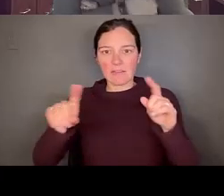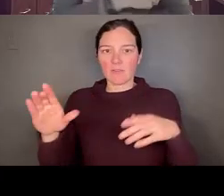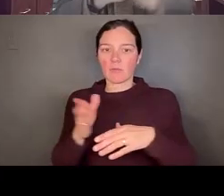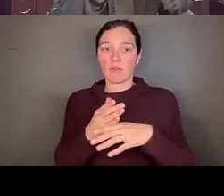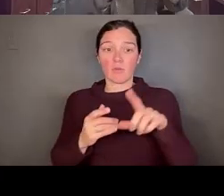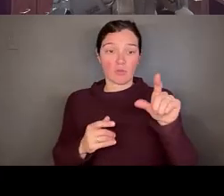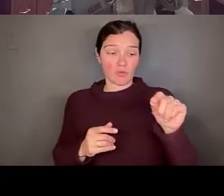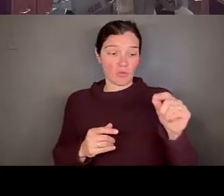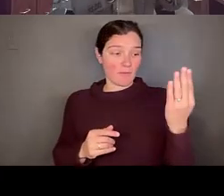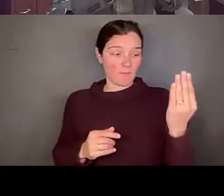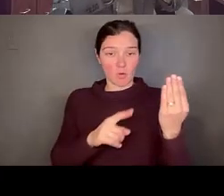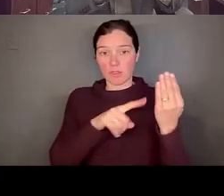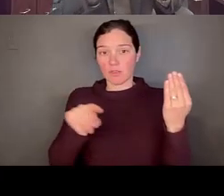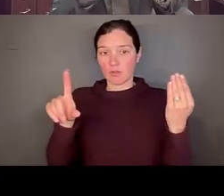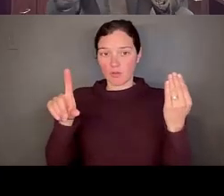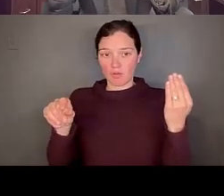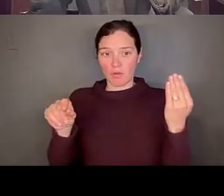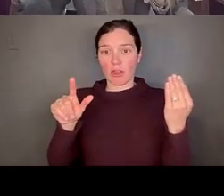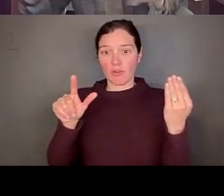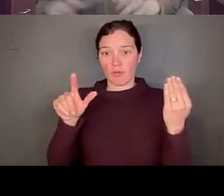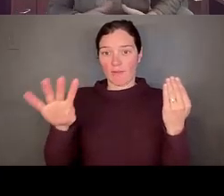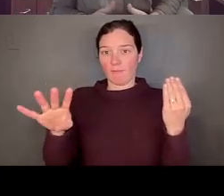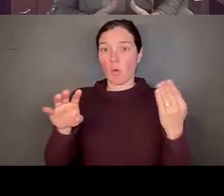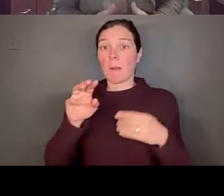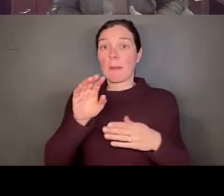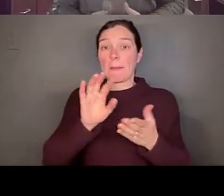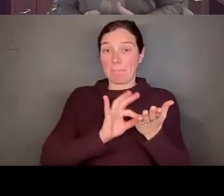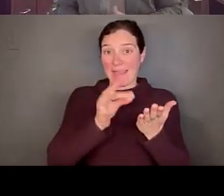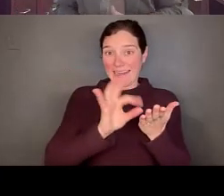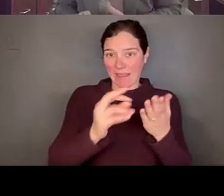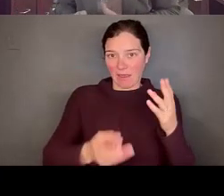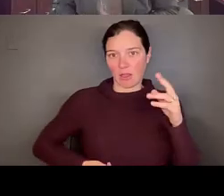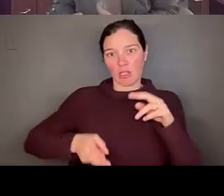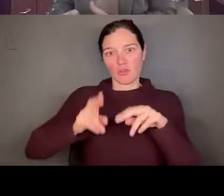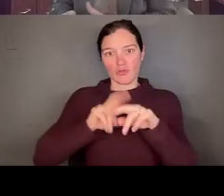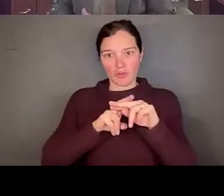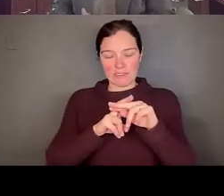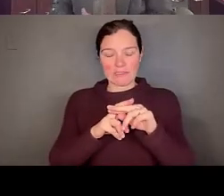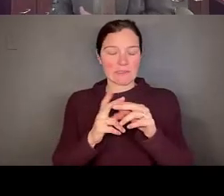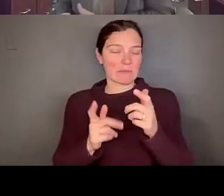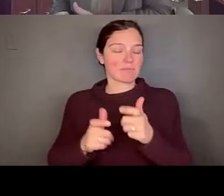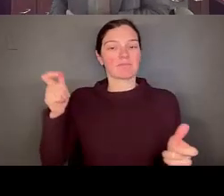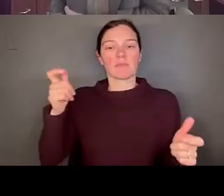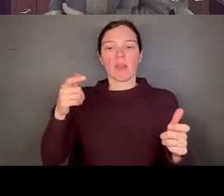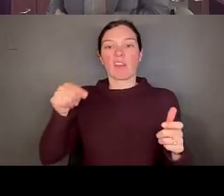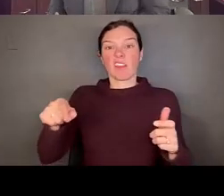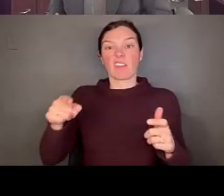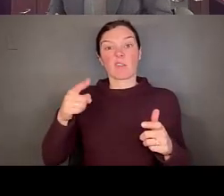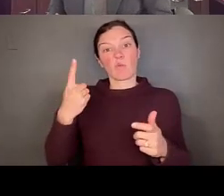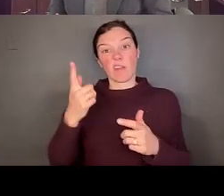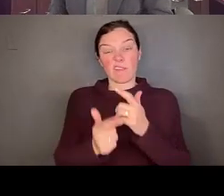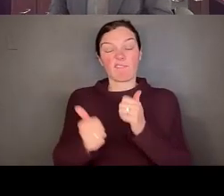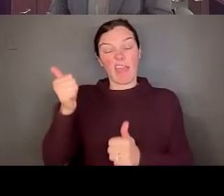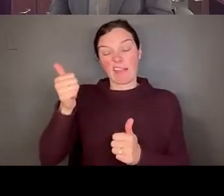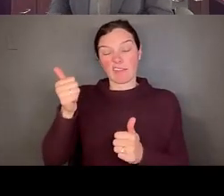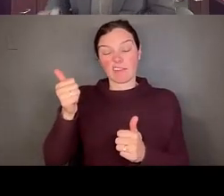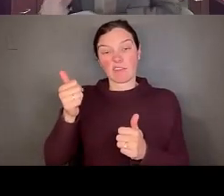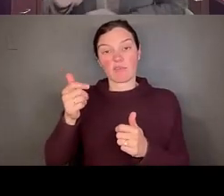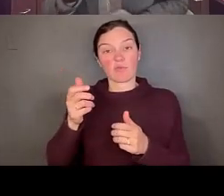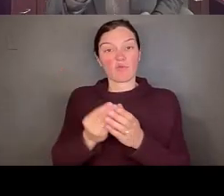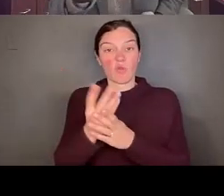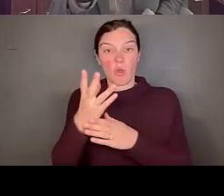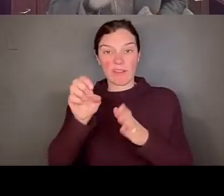2024, Medicare is increasing significantly. Remember, we're in the fastest growing states for seniors or older adults over